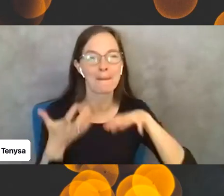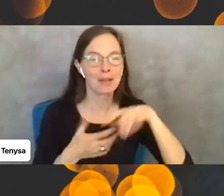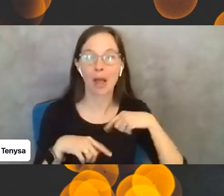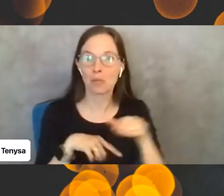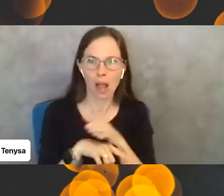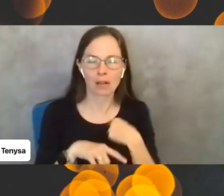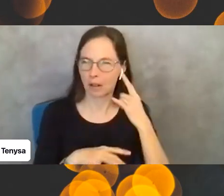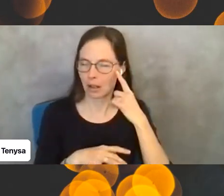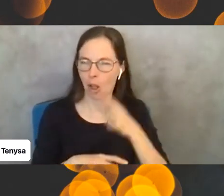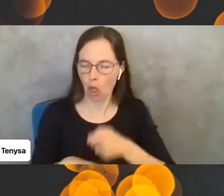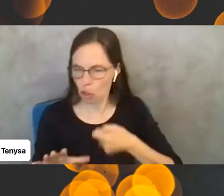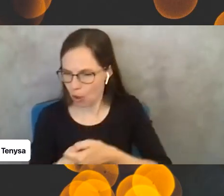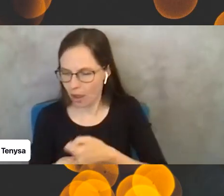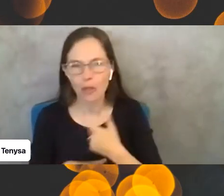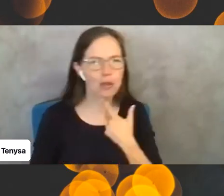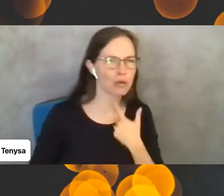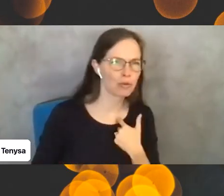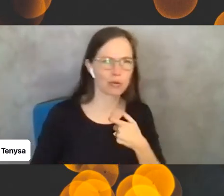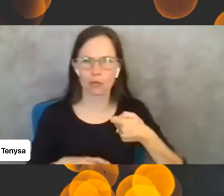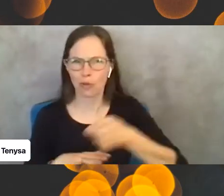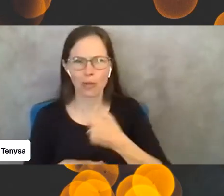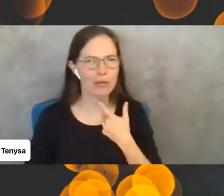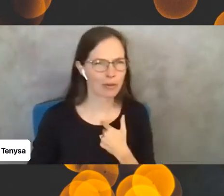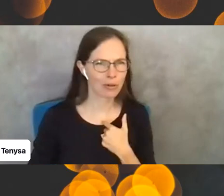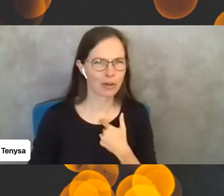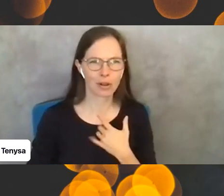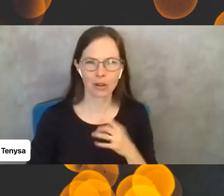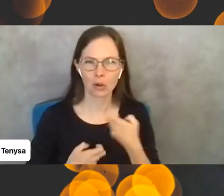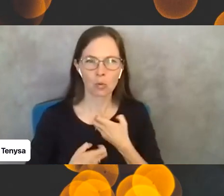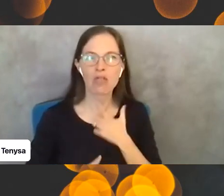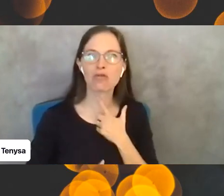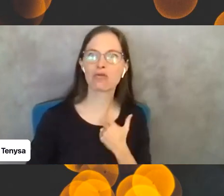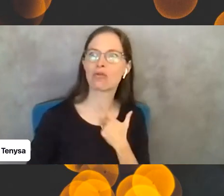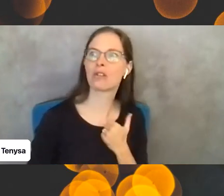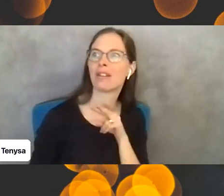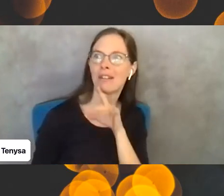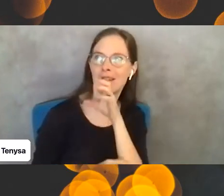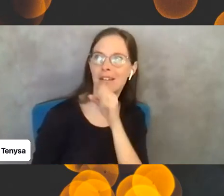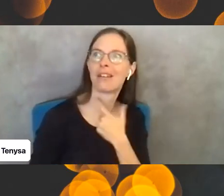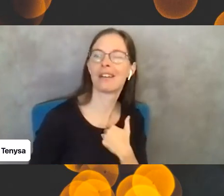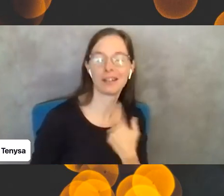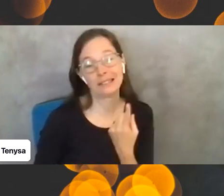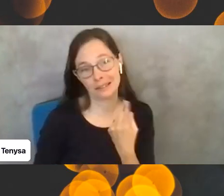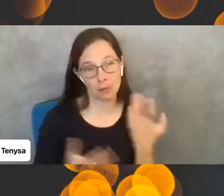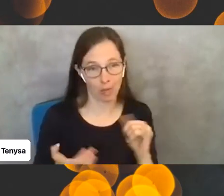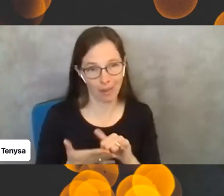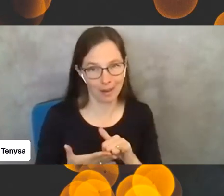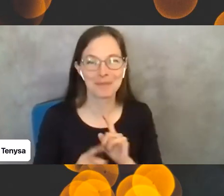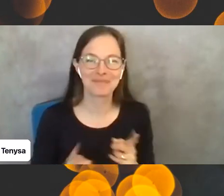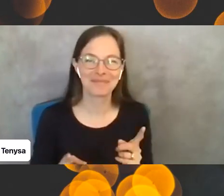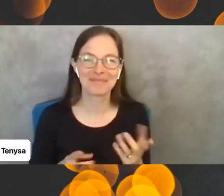like thrust and thirst. And I was like, you don't want to thirst at somebody. I mean, sometimes you do,